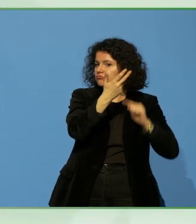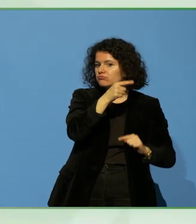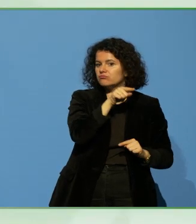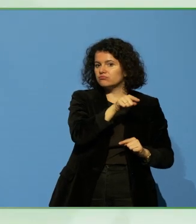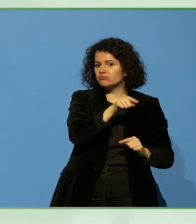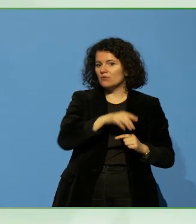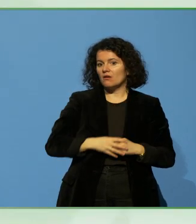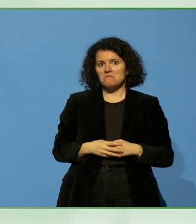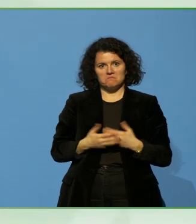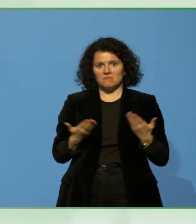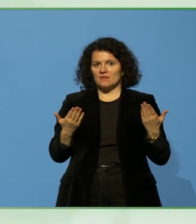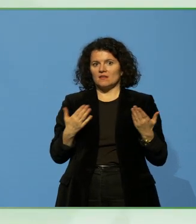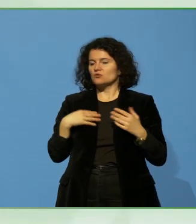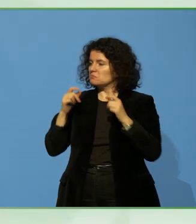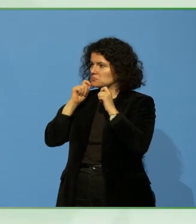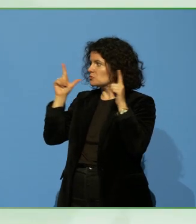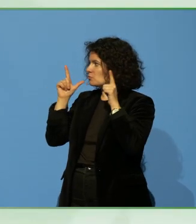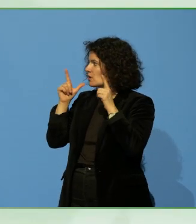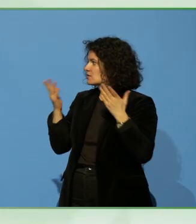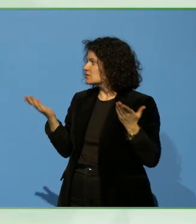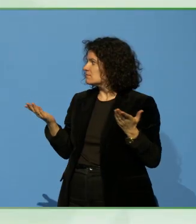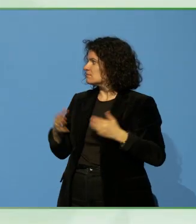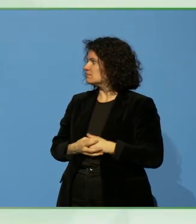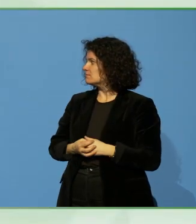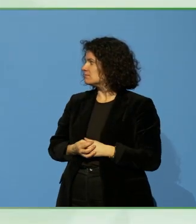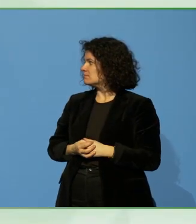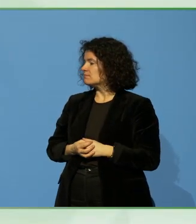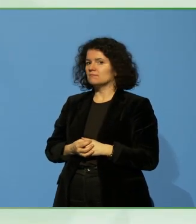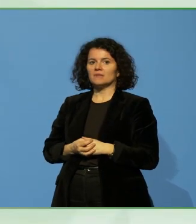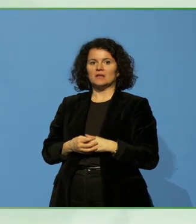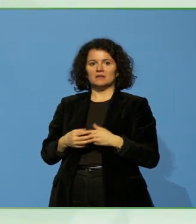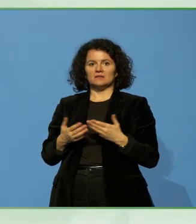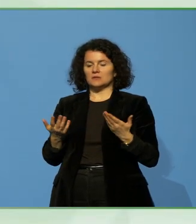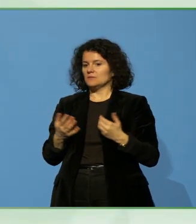So I'm quite surprised by that. Is that my part?